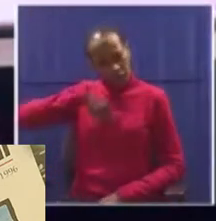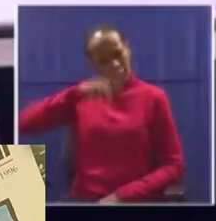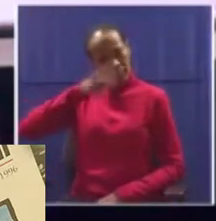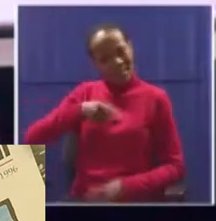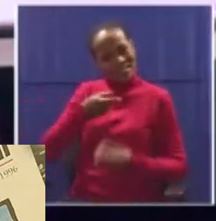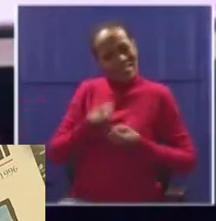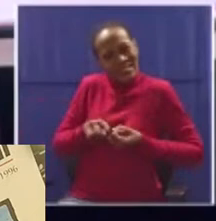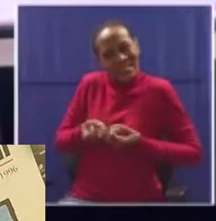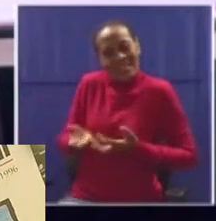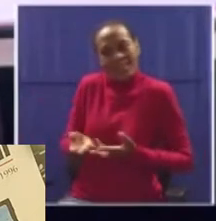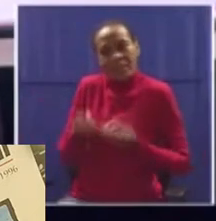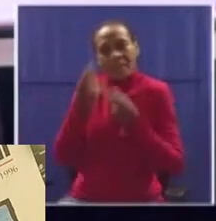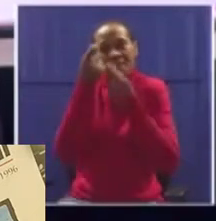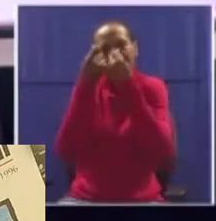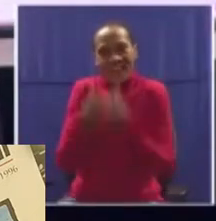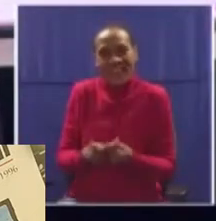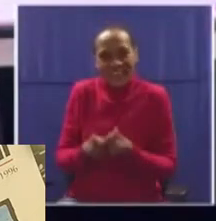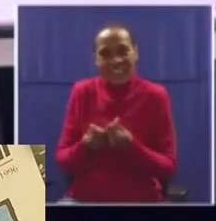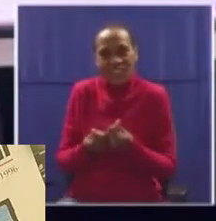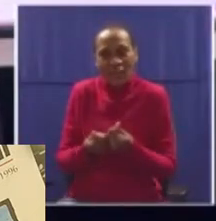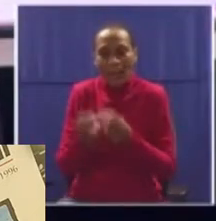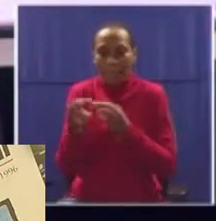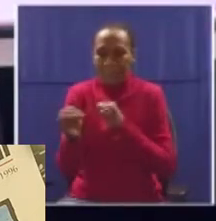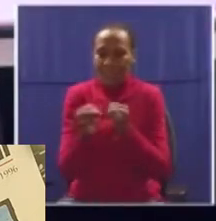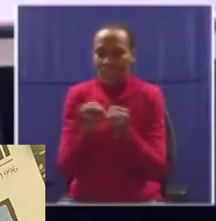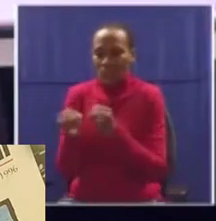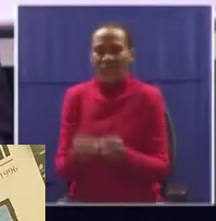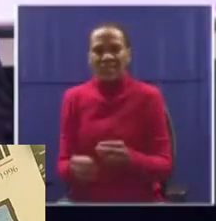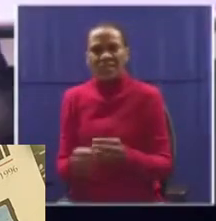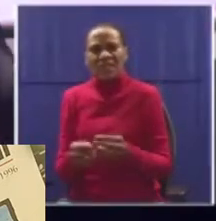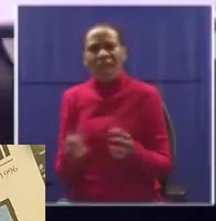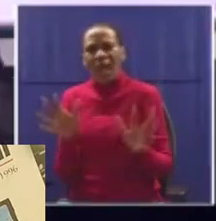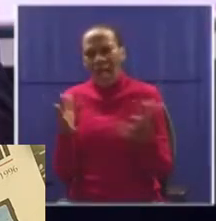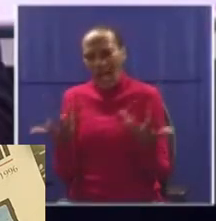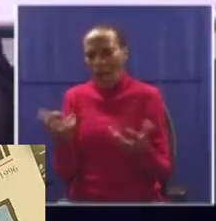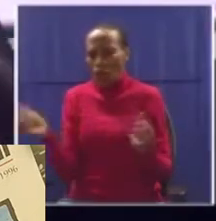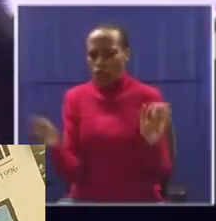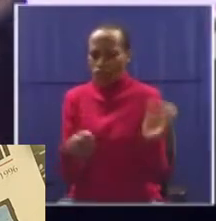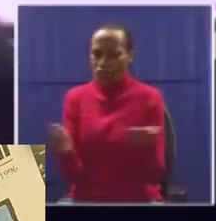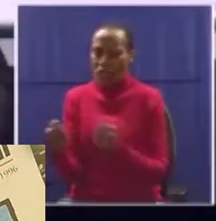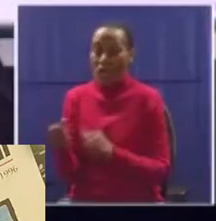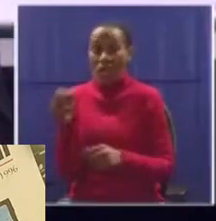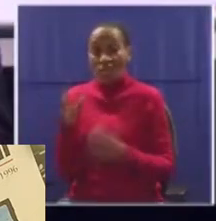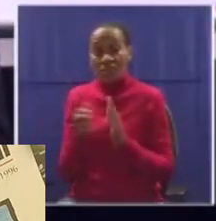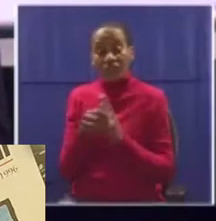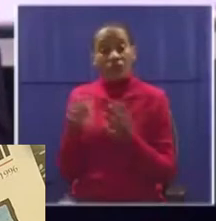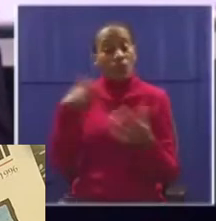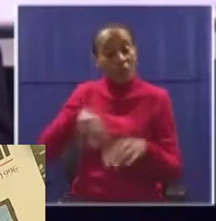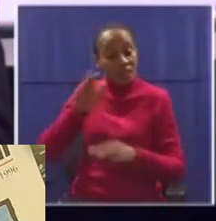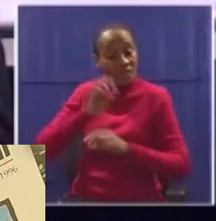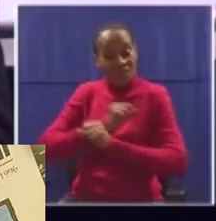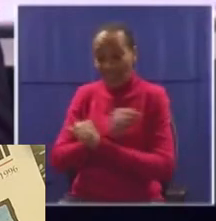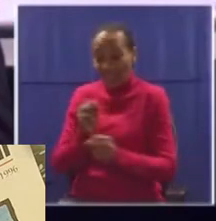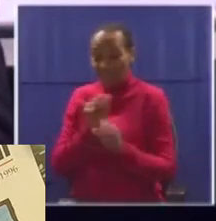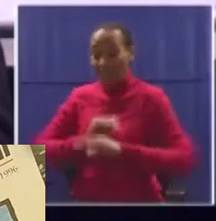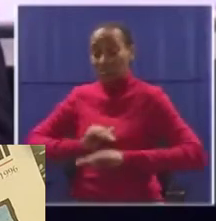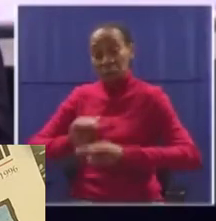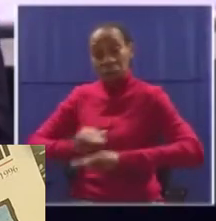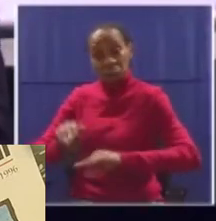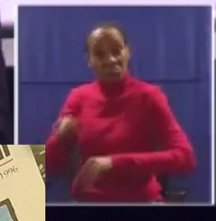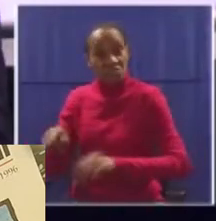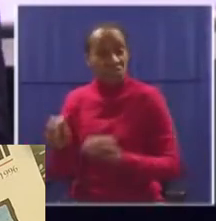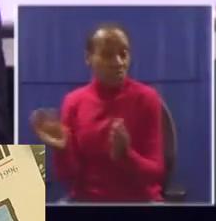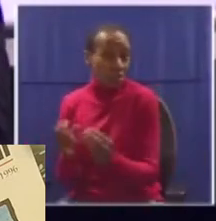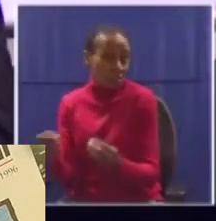financial management human resource development if you do not provide them with this expertise and skills you find